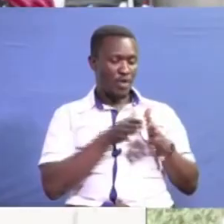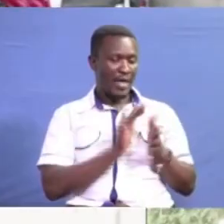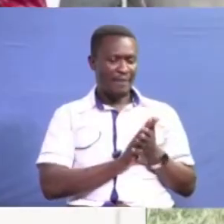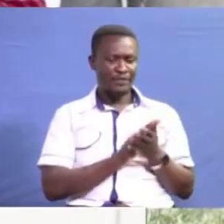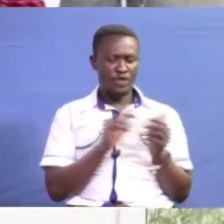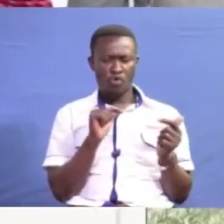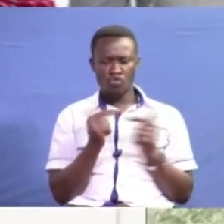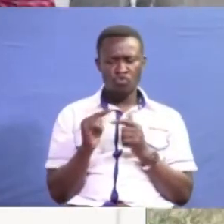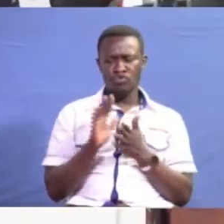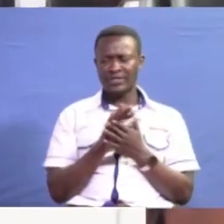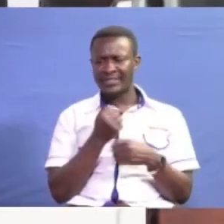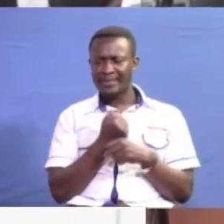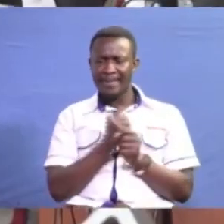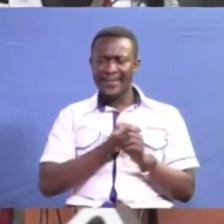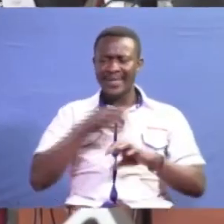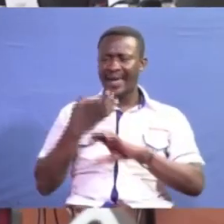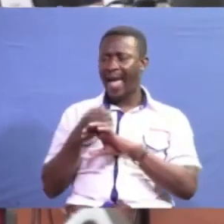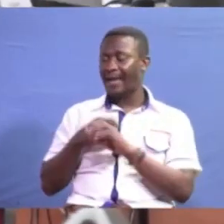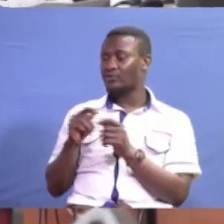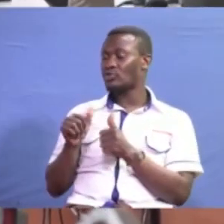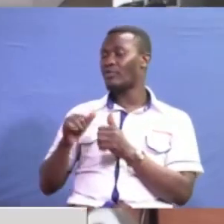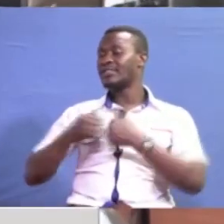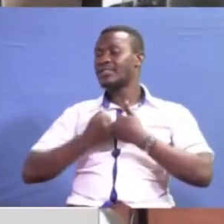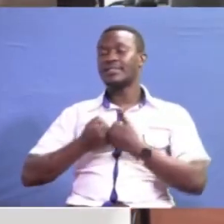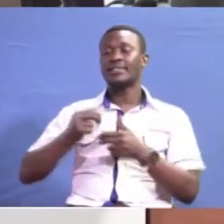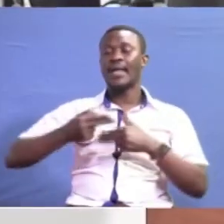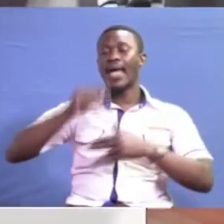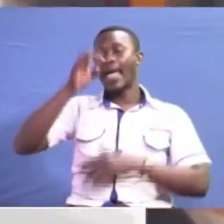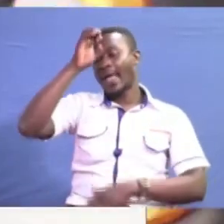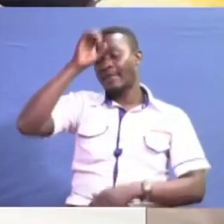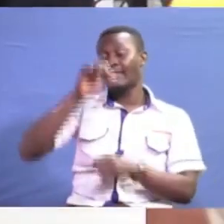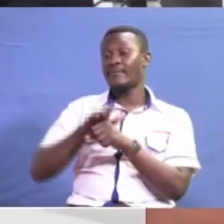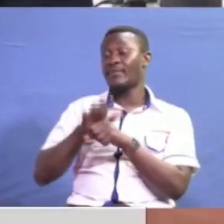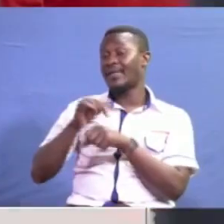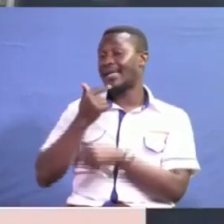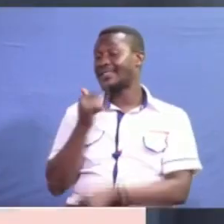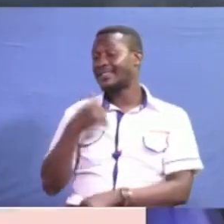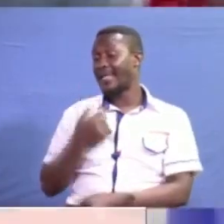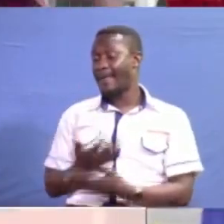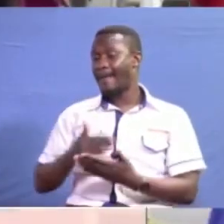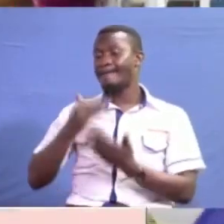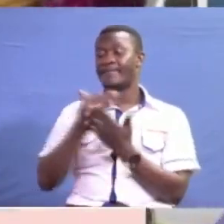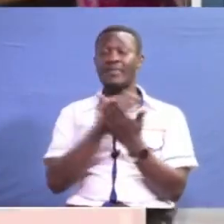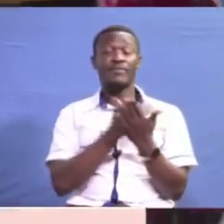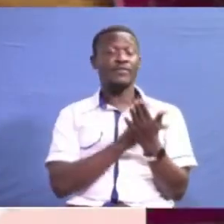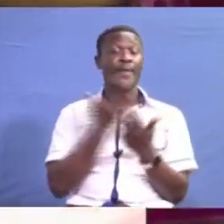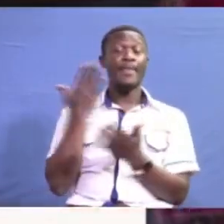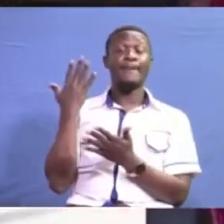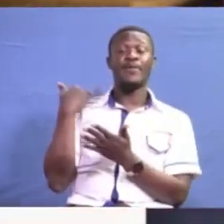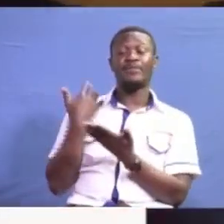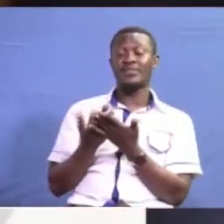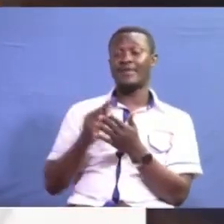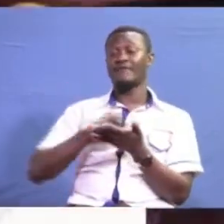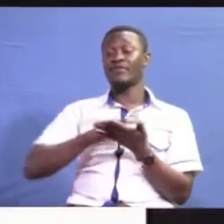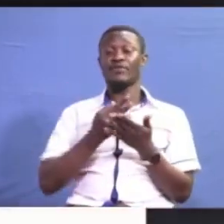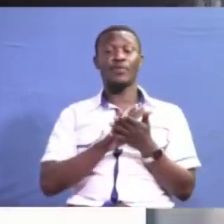that it complicates rather than solves the challenges in higher education. Many have suggested that improving the previous funding system would have